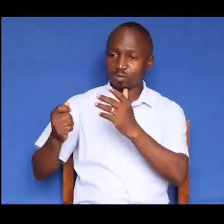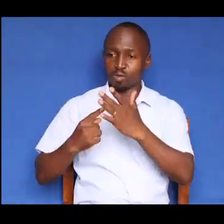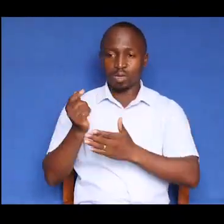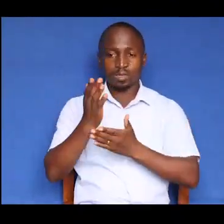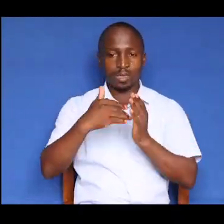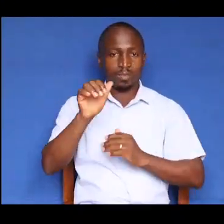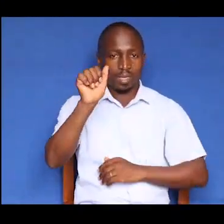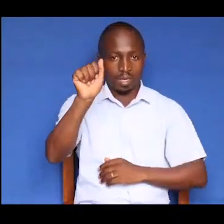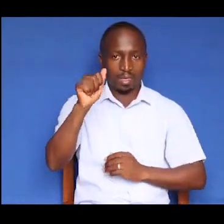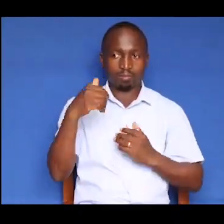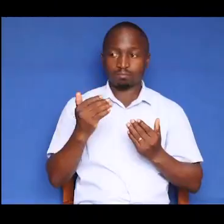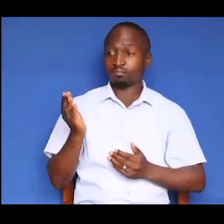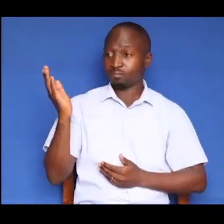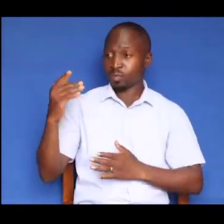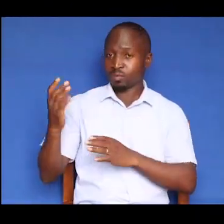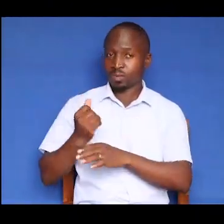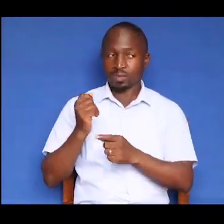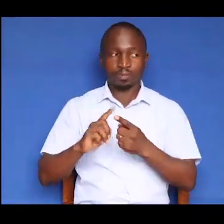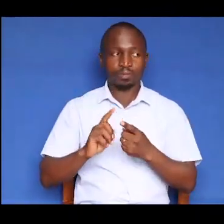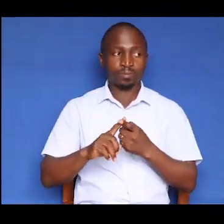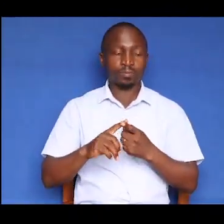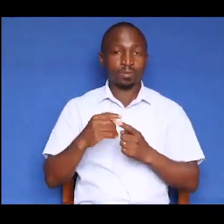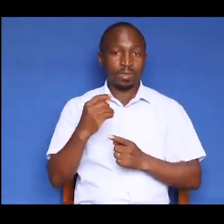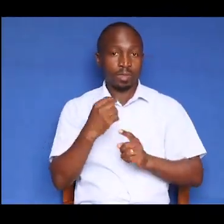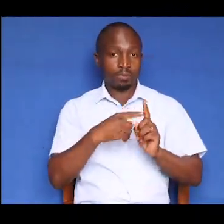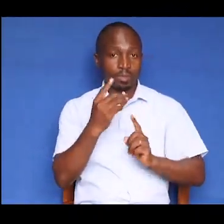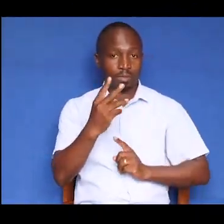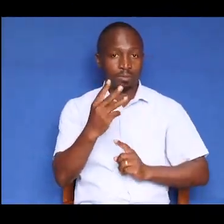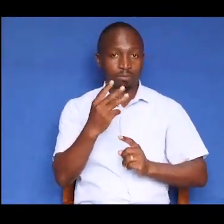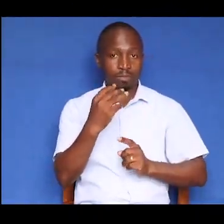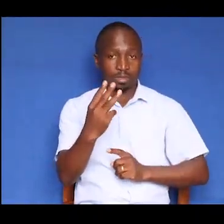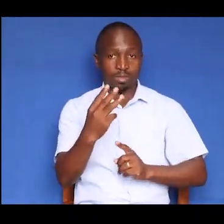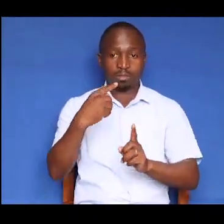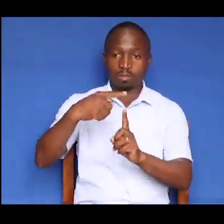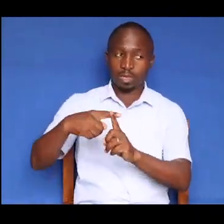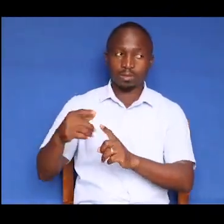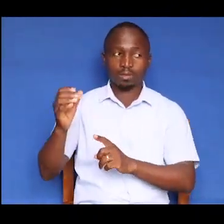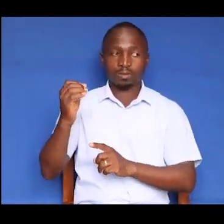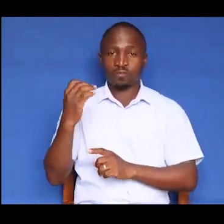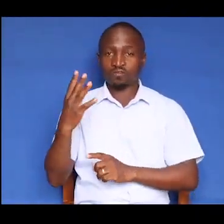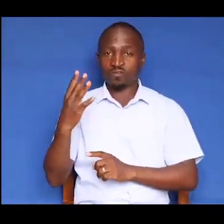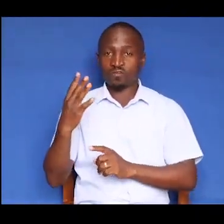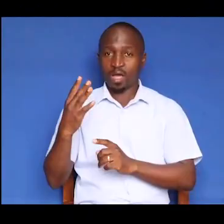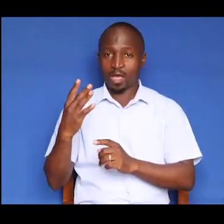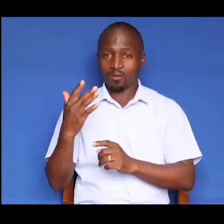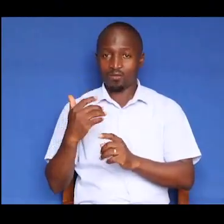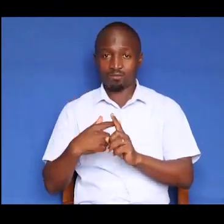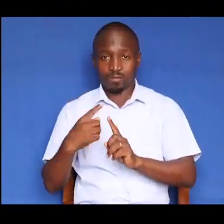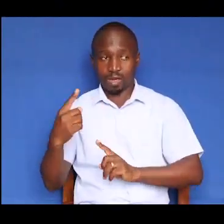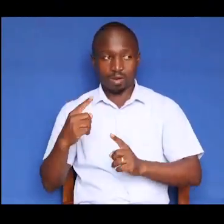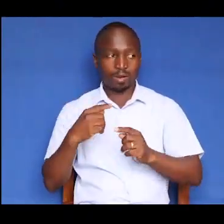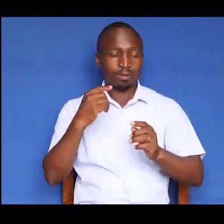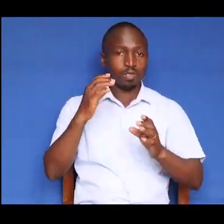number 2. So here we get 300 plus 500, we get 800. So